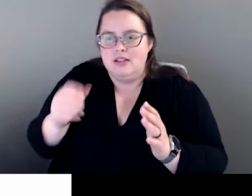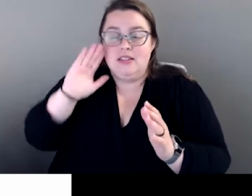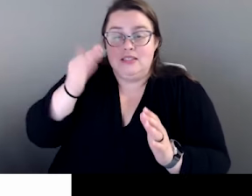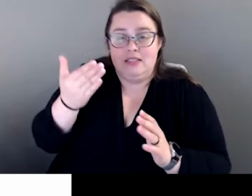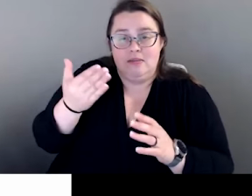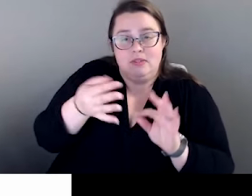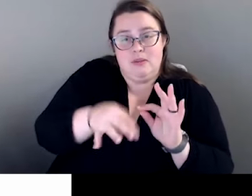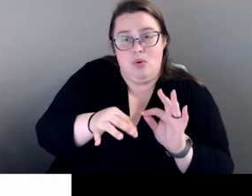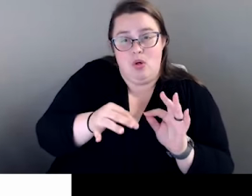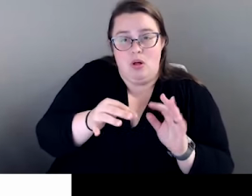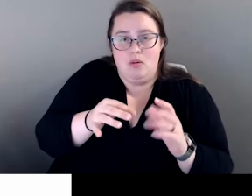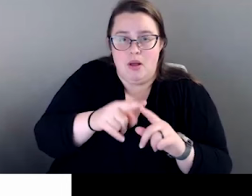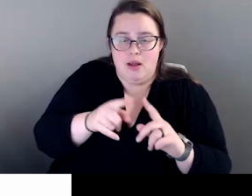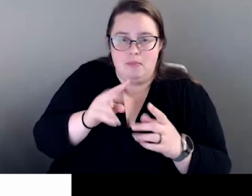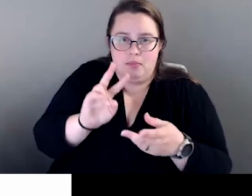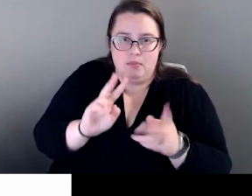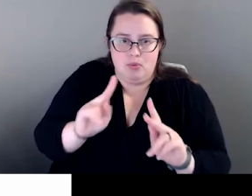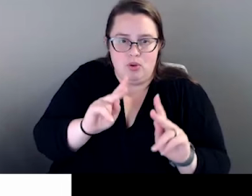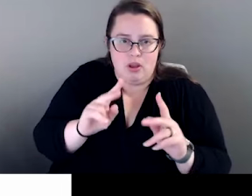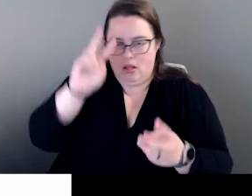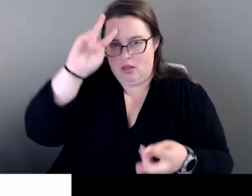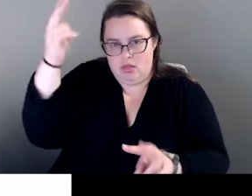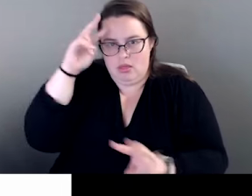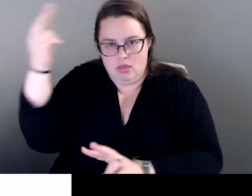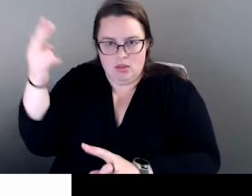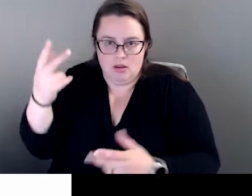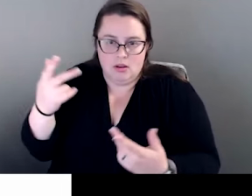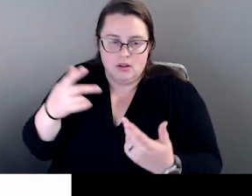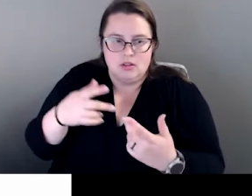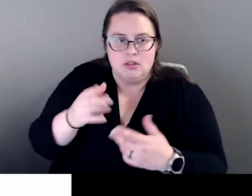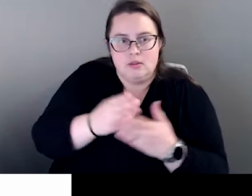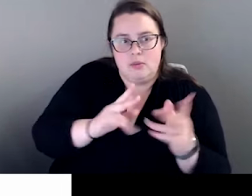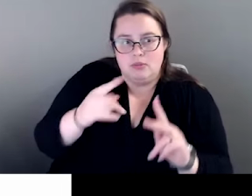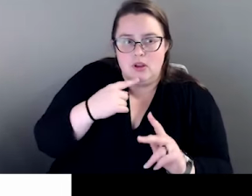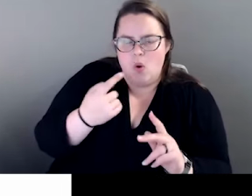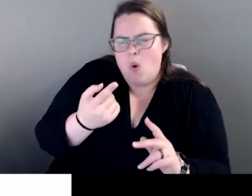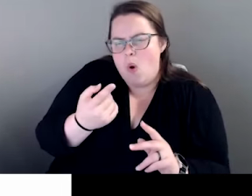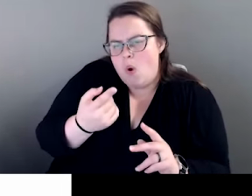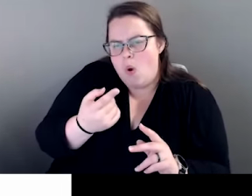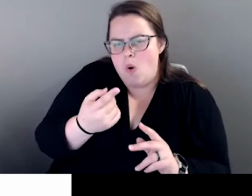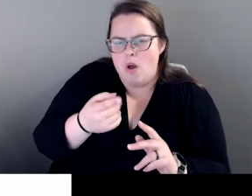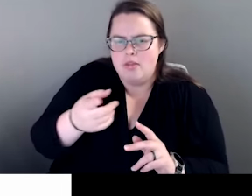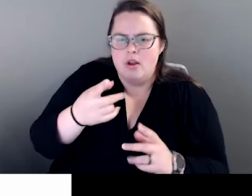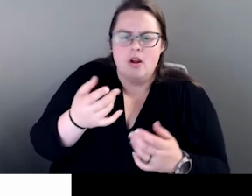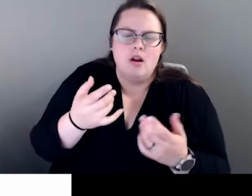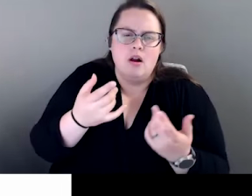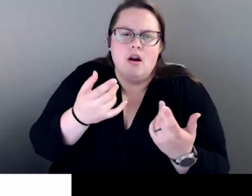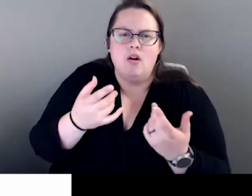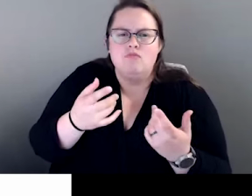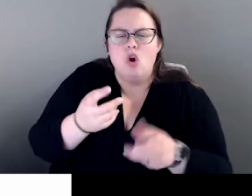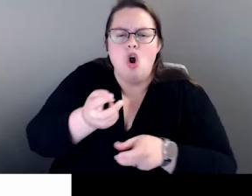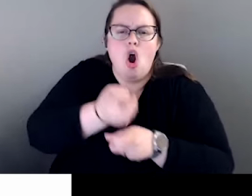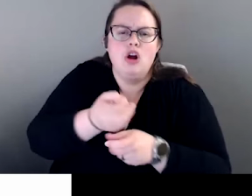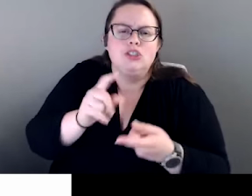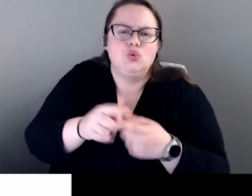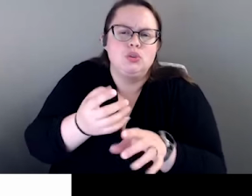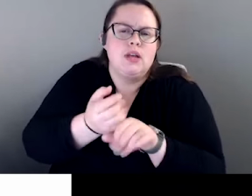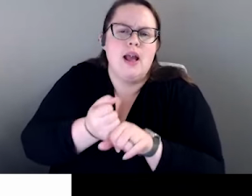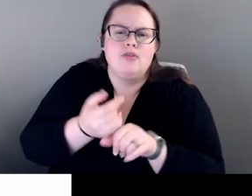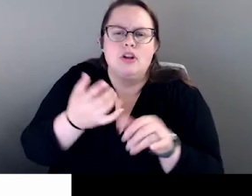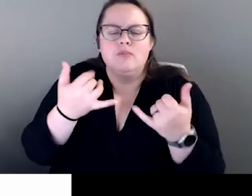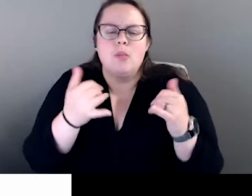in many different ways. So like, you know, back in the day, I think, you know, some people would be like, oh, you know, they're just playing hard to get. So when they say no, it means yes.